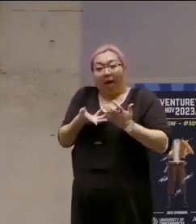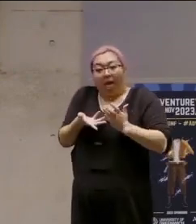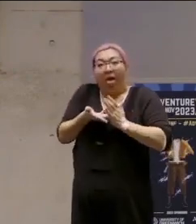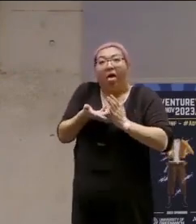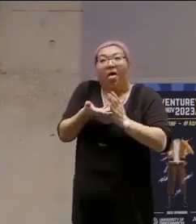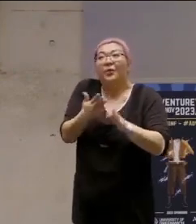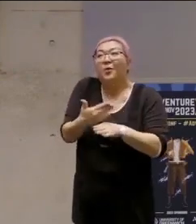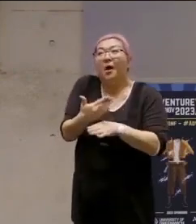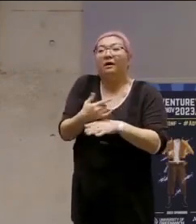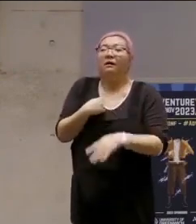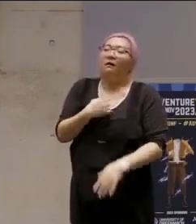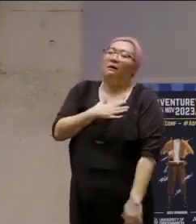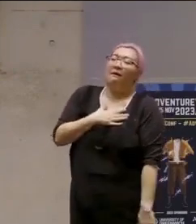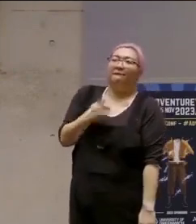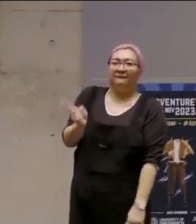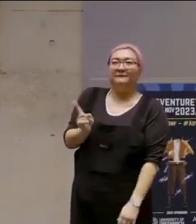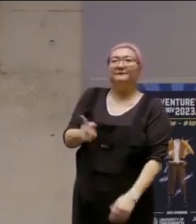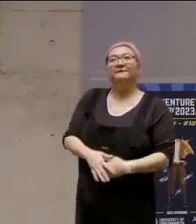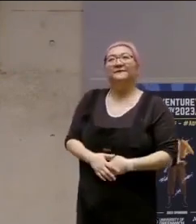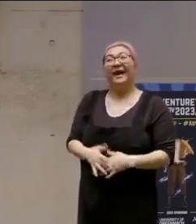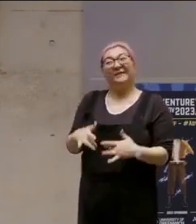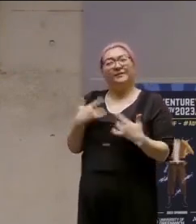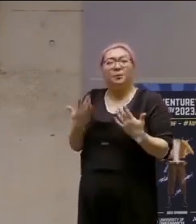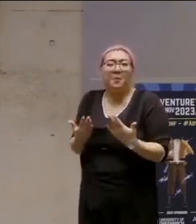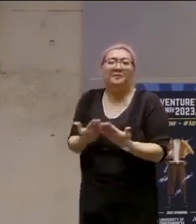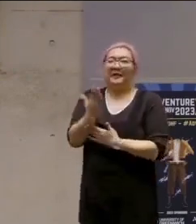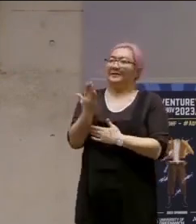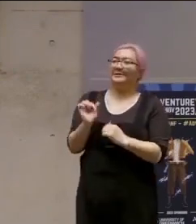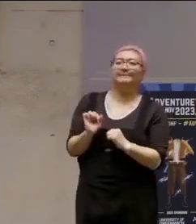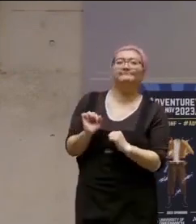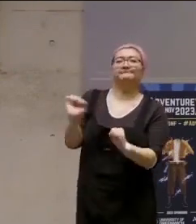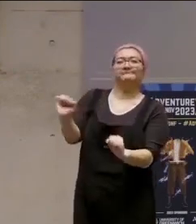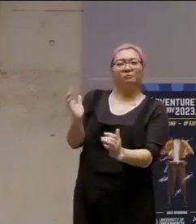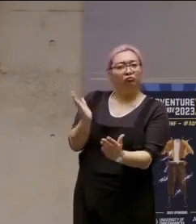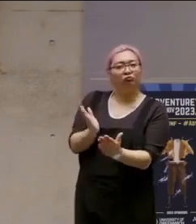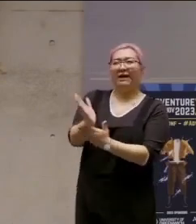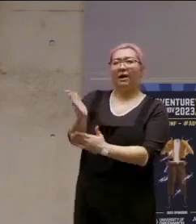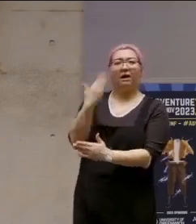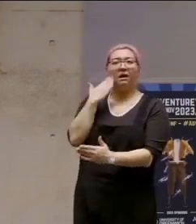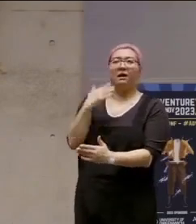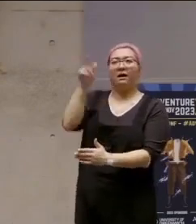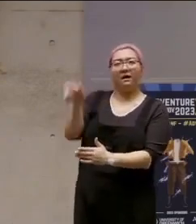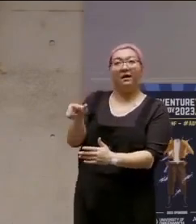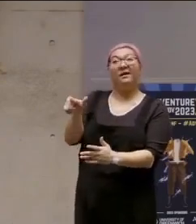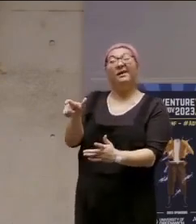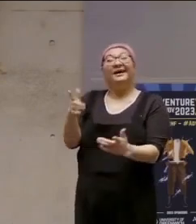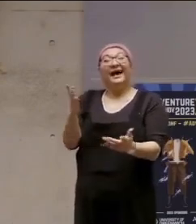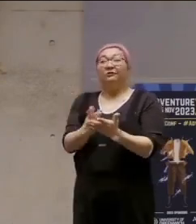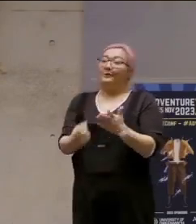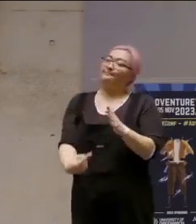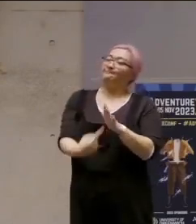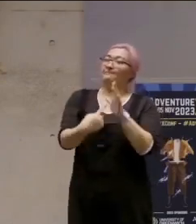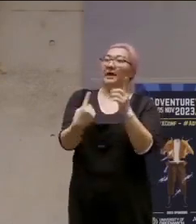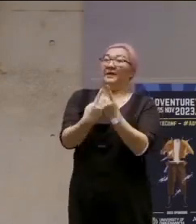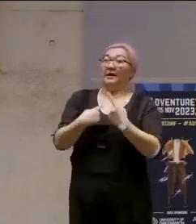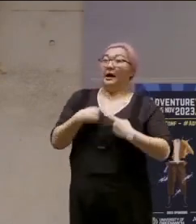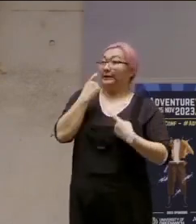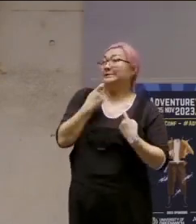because it feels authentic. It feels real. And the biggest thing I can tell you to be is be authentic in what you're